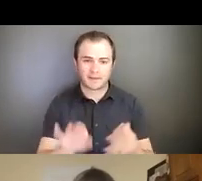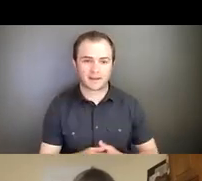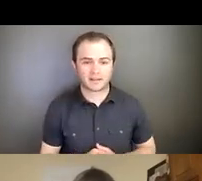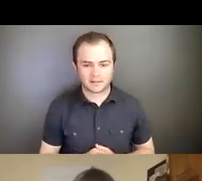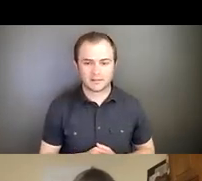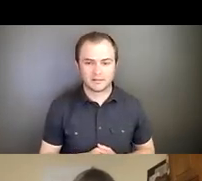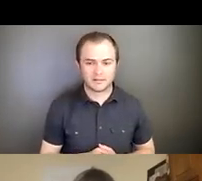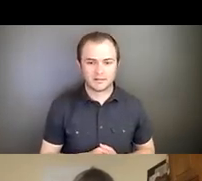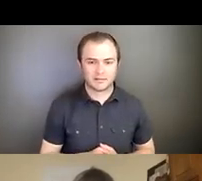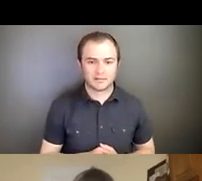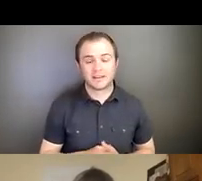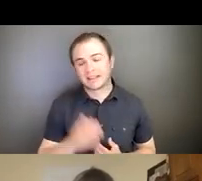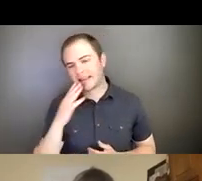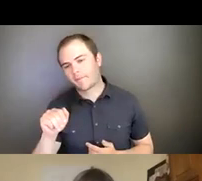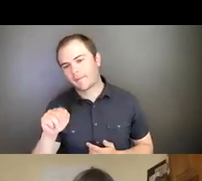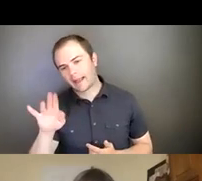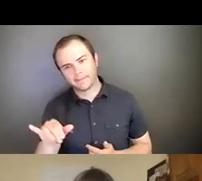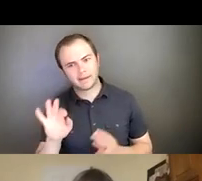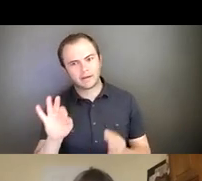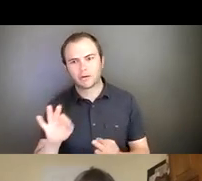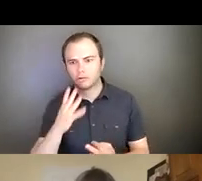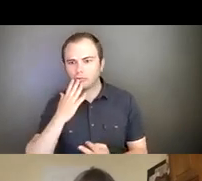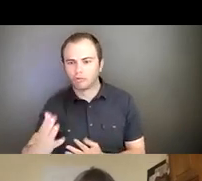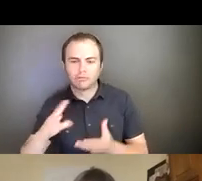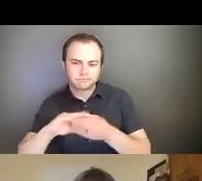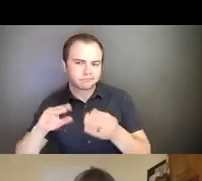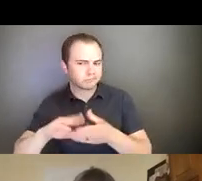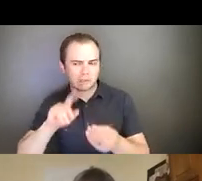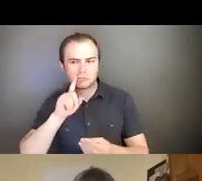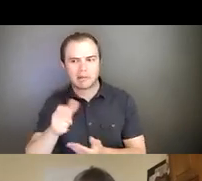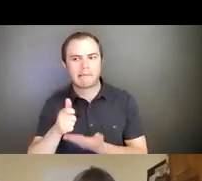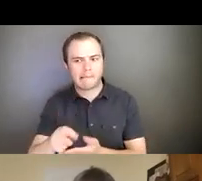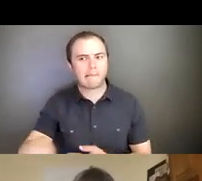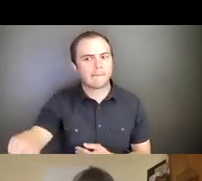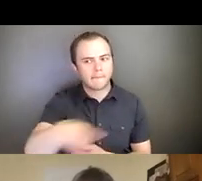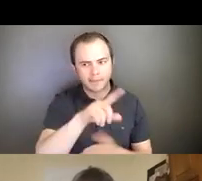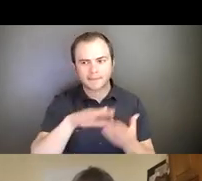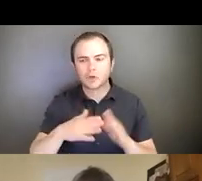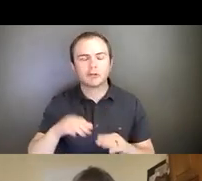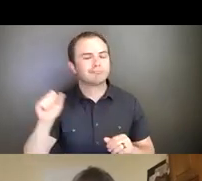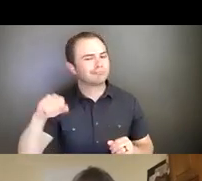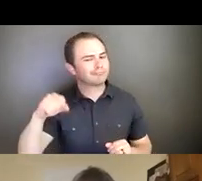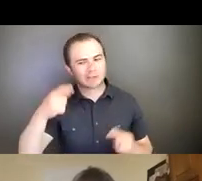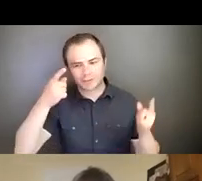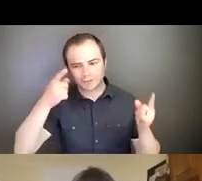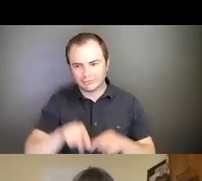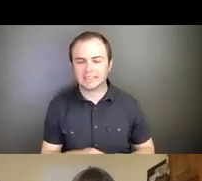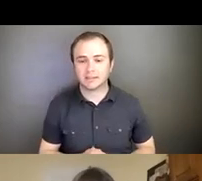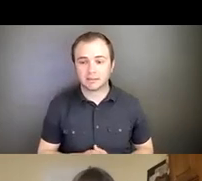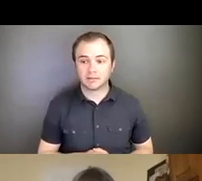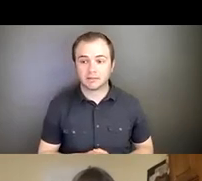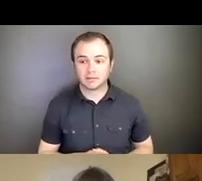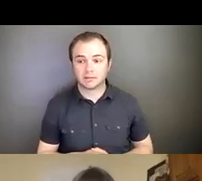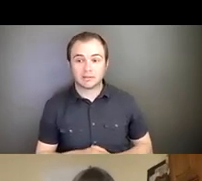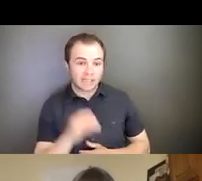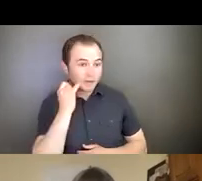this community, Amy, so thank you again. But if those of you who are still hanging out here, if you'd like to put it in the chat,